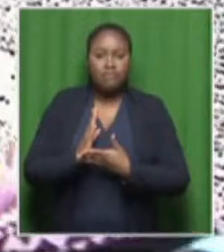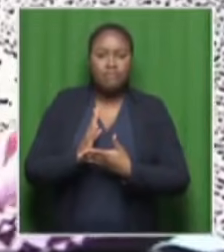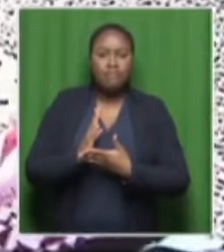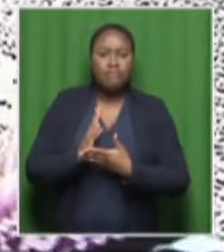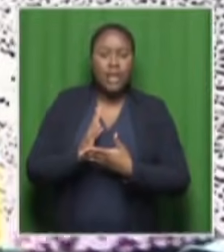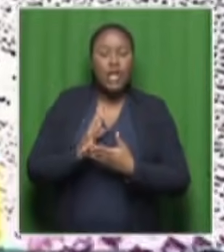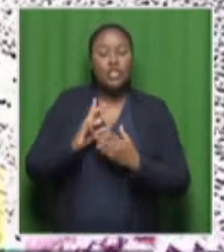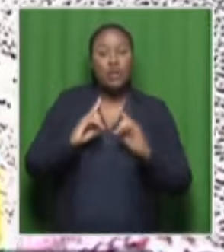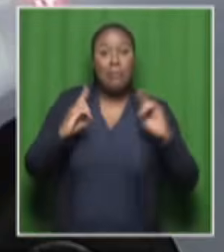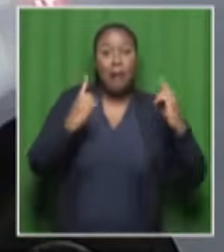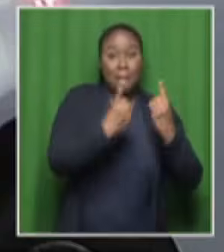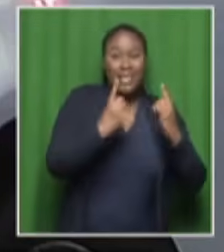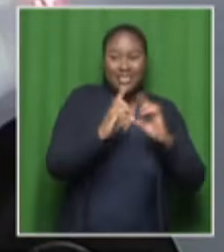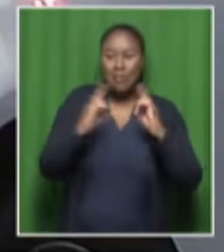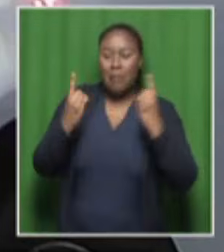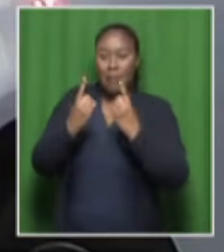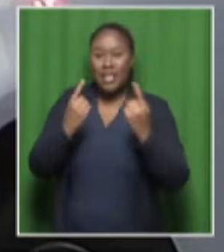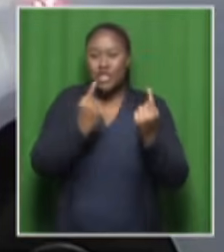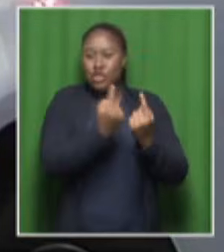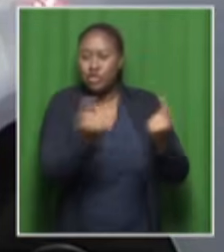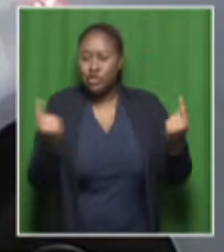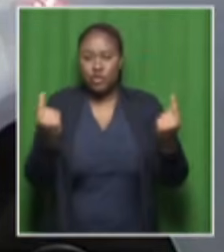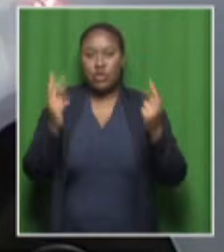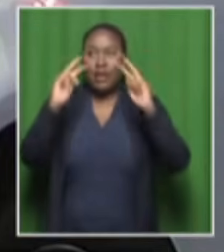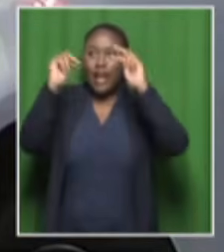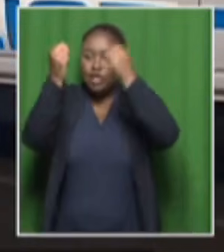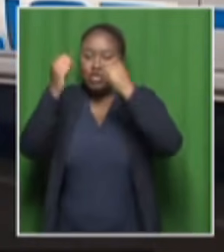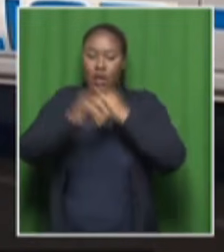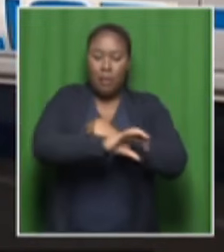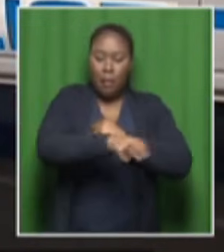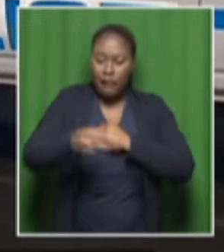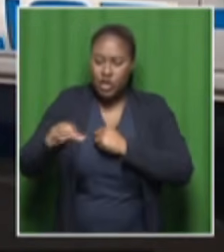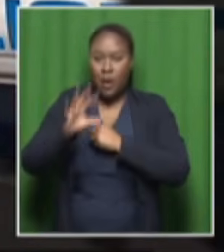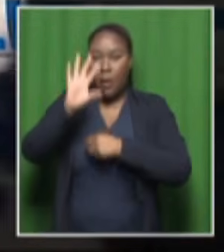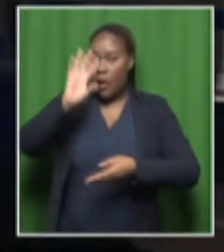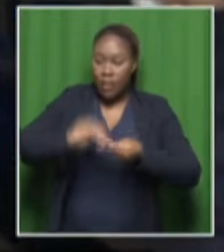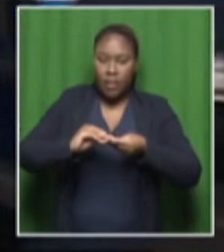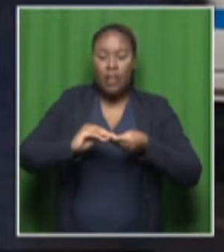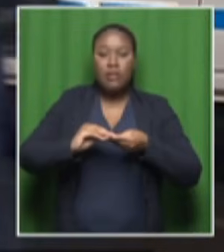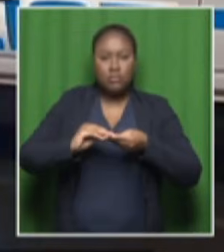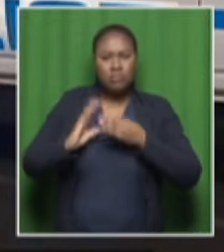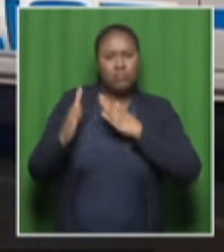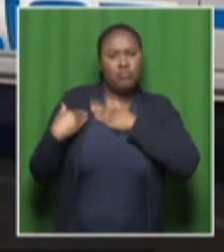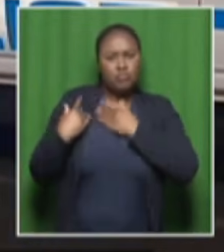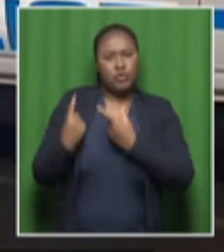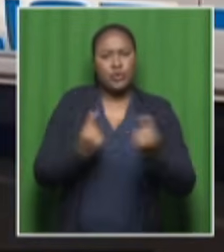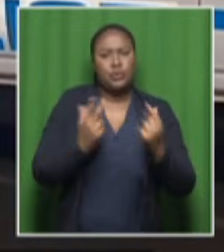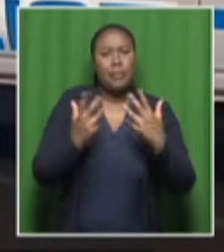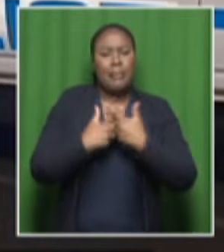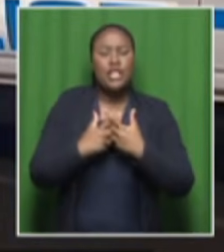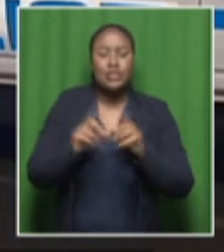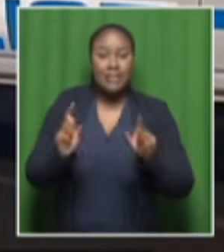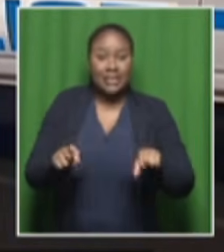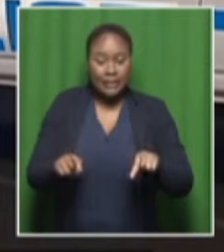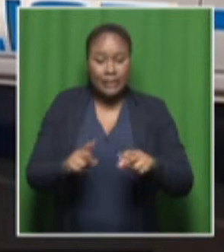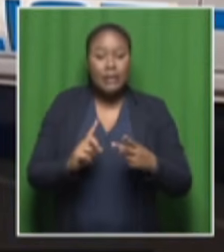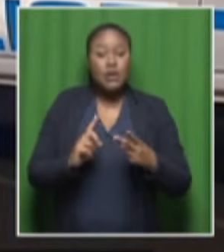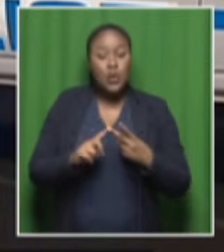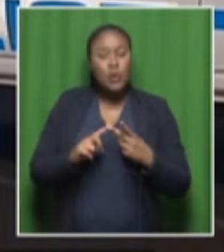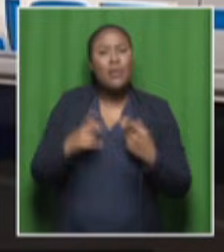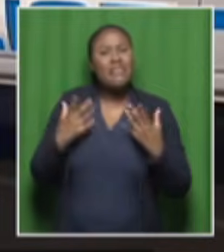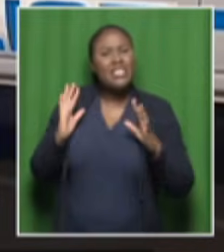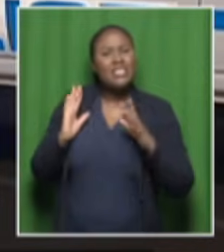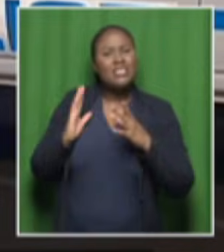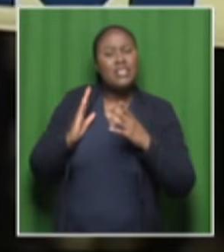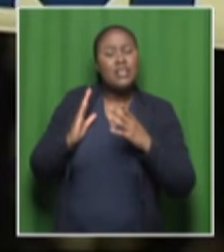every department, like I've indicated, plays a role, but also that we work continuously with the interventions that we have done. Sakina, this is